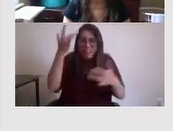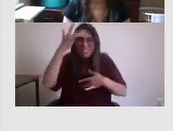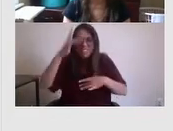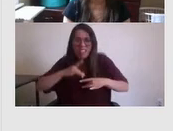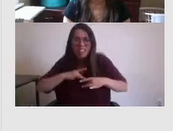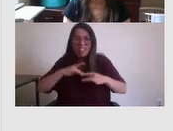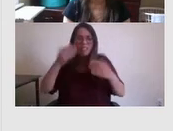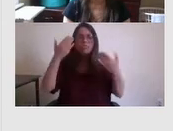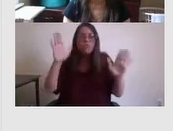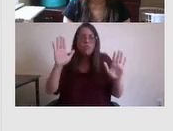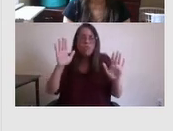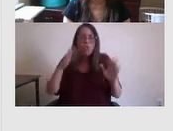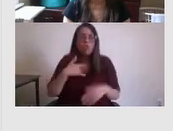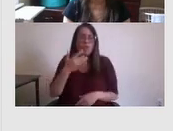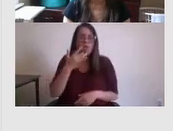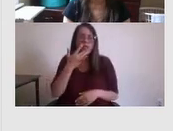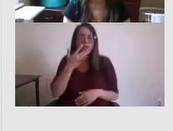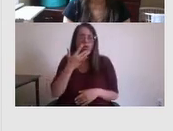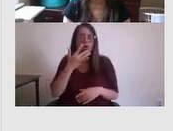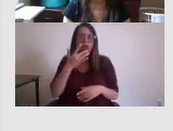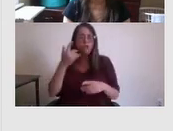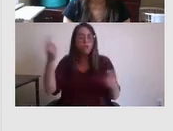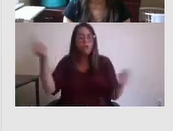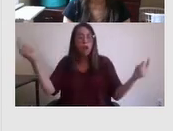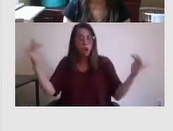So this way we can try and keep